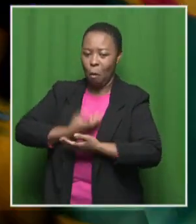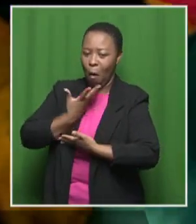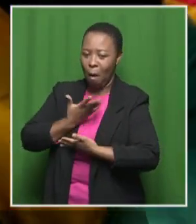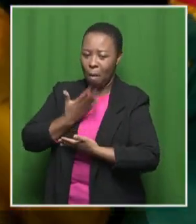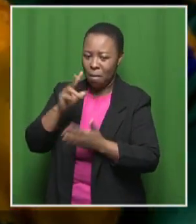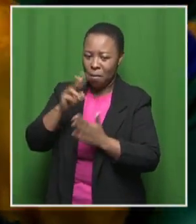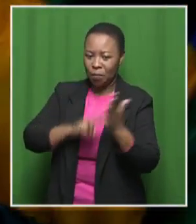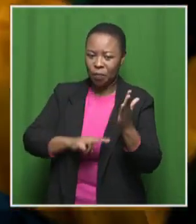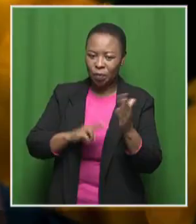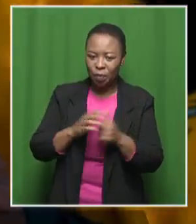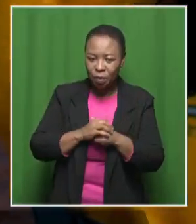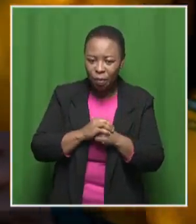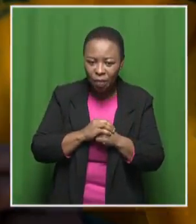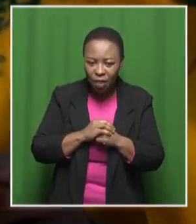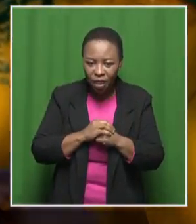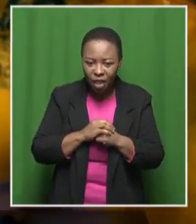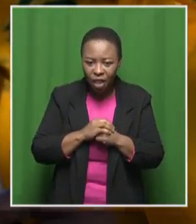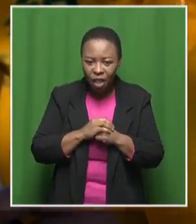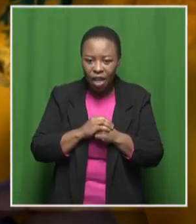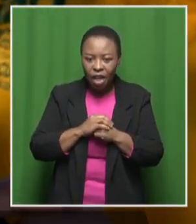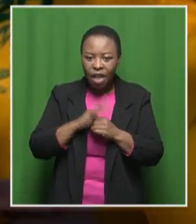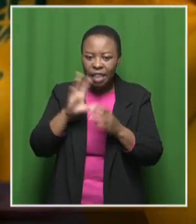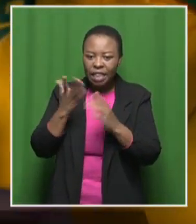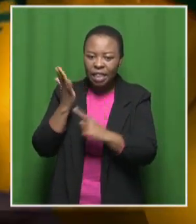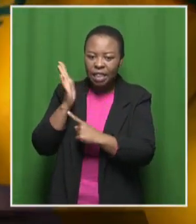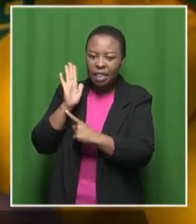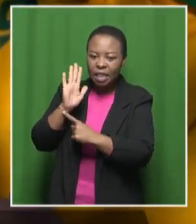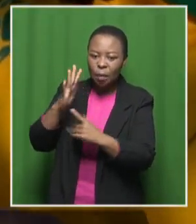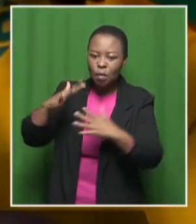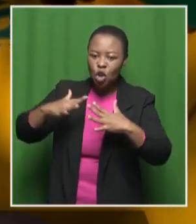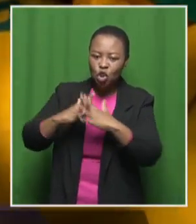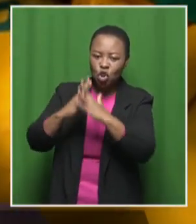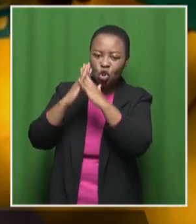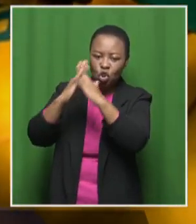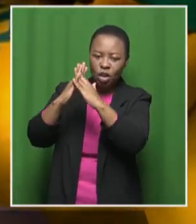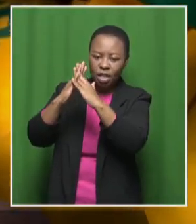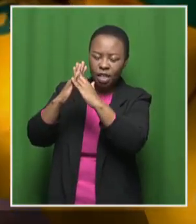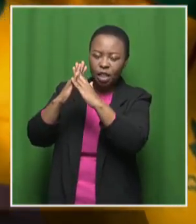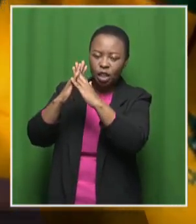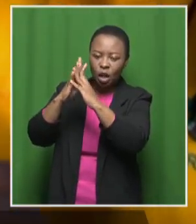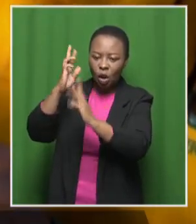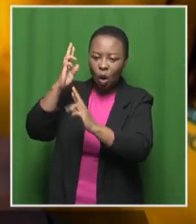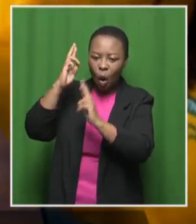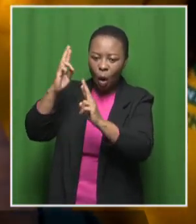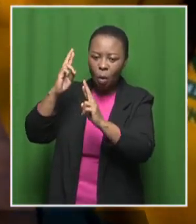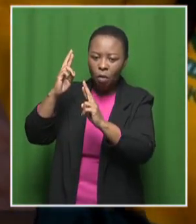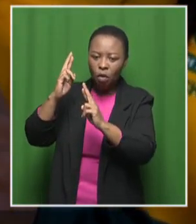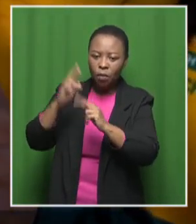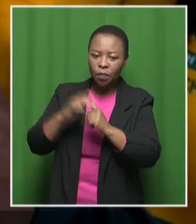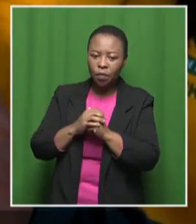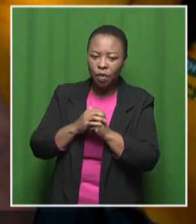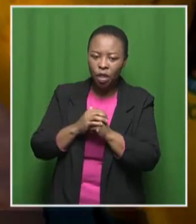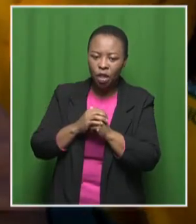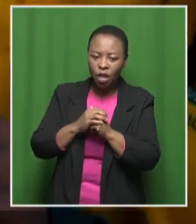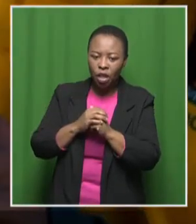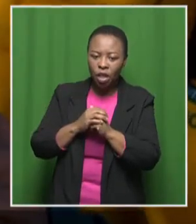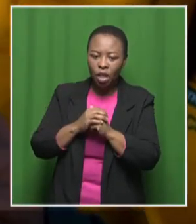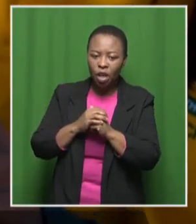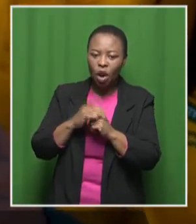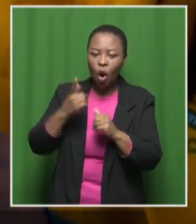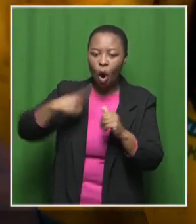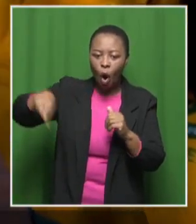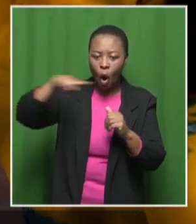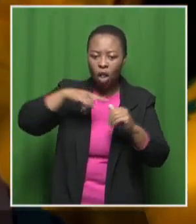to us. The flames burn bright, I stumble through the unity of hope, the unity and hope from me and you. From a far wide we gather